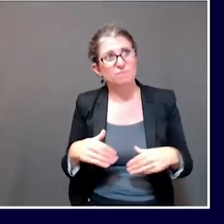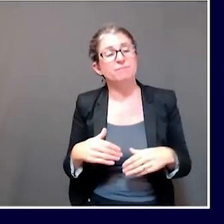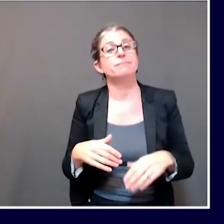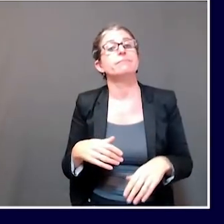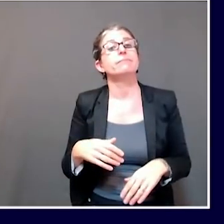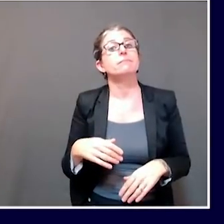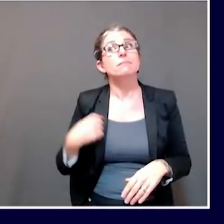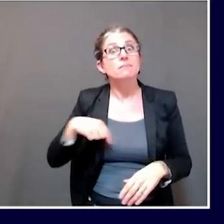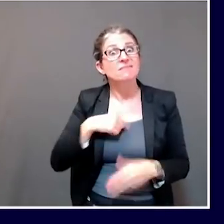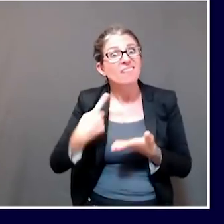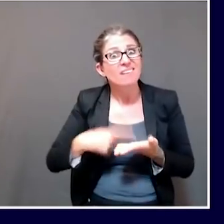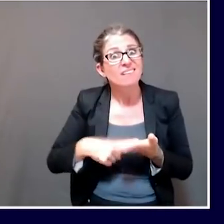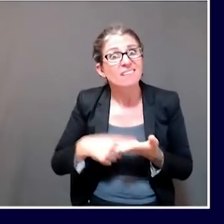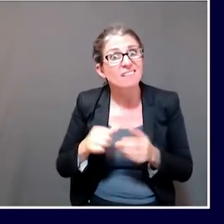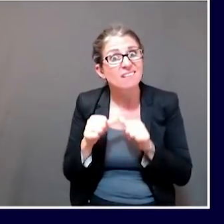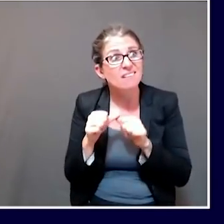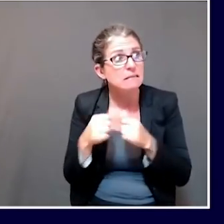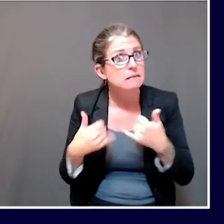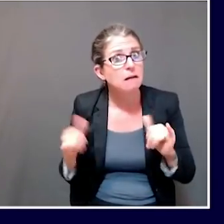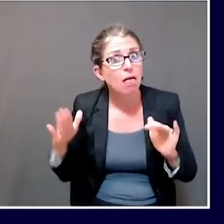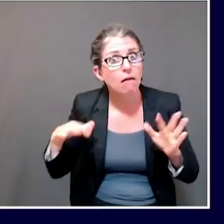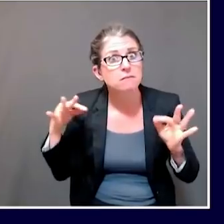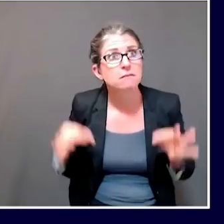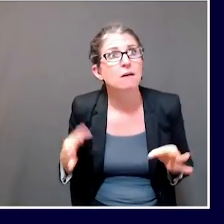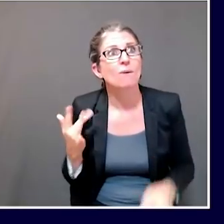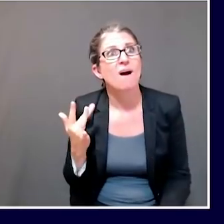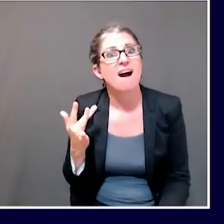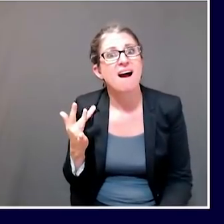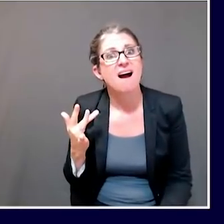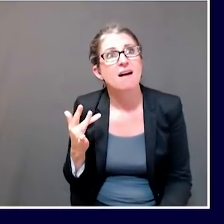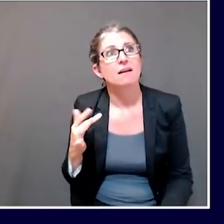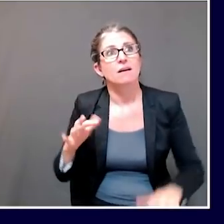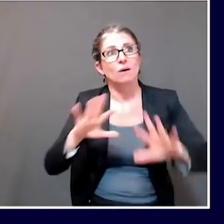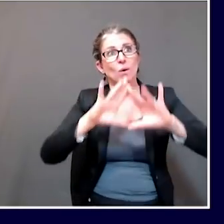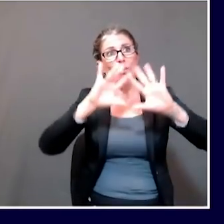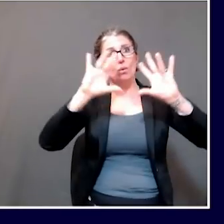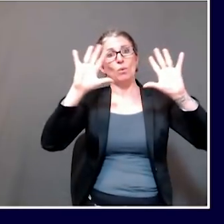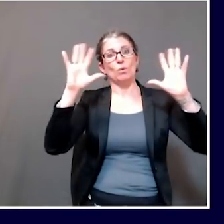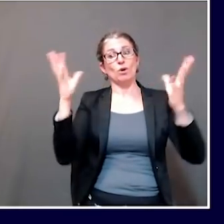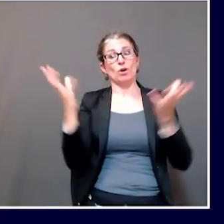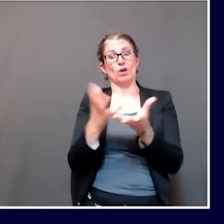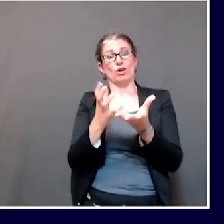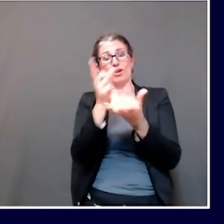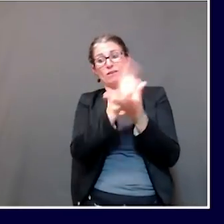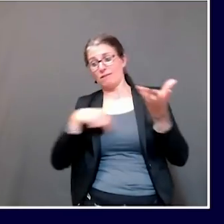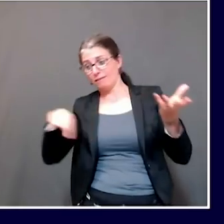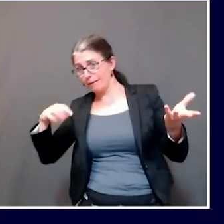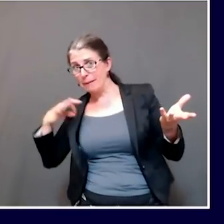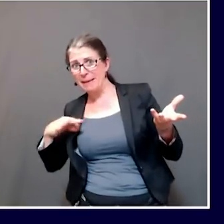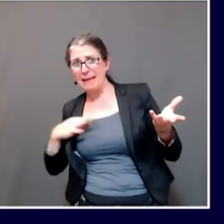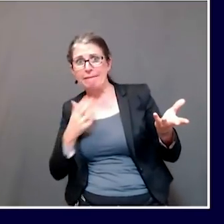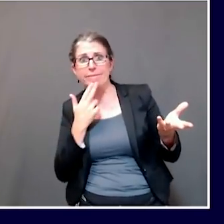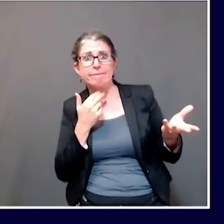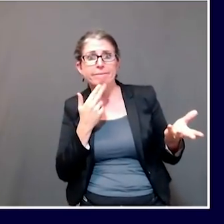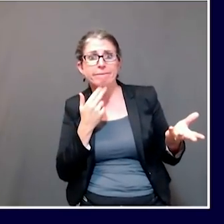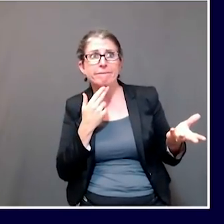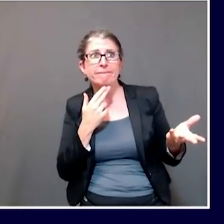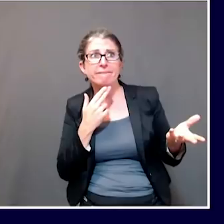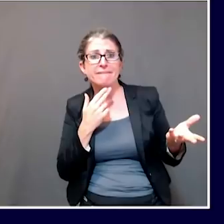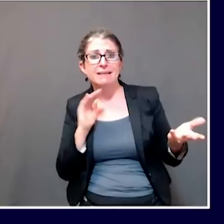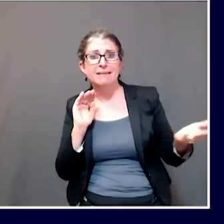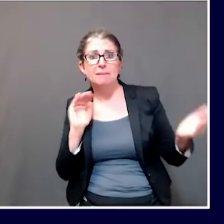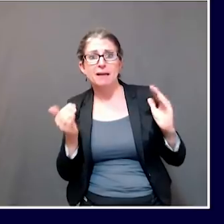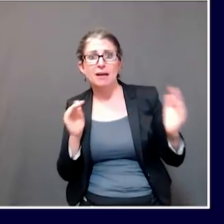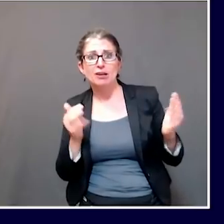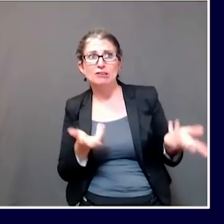given the overall low levels of COVID-19, there is that question about whether, because of those